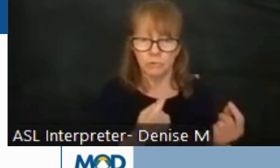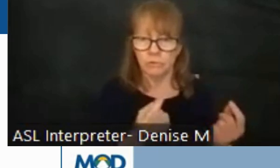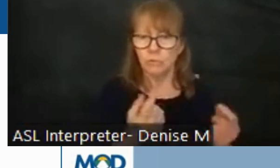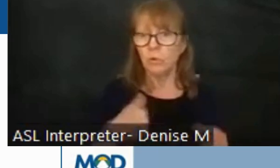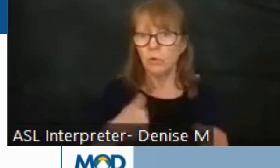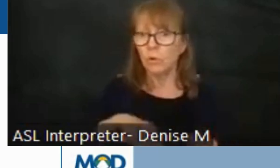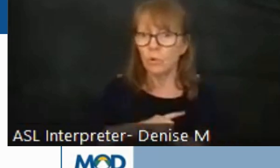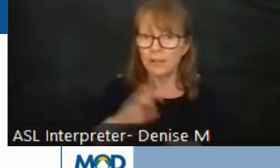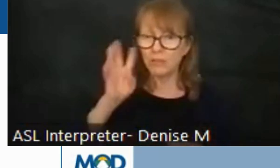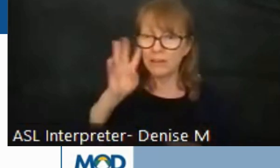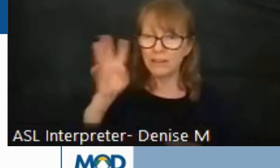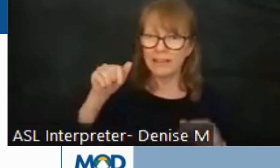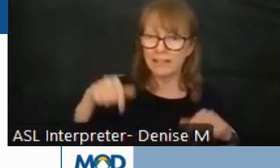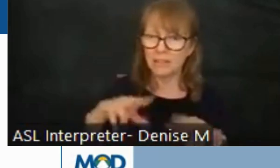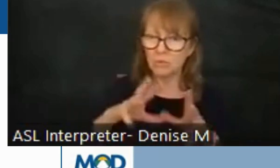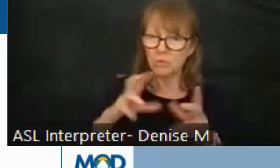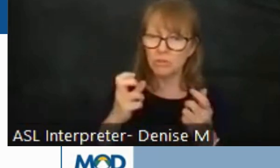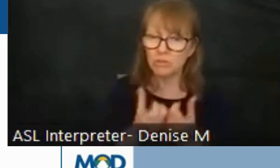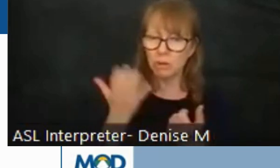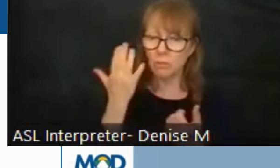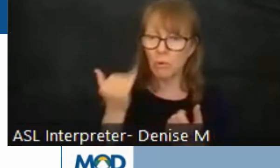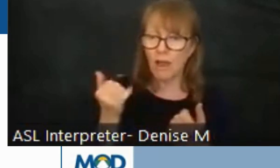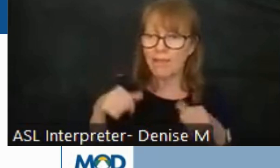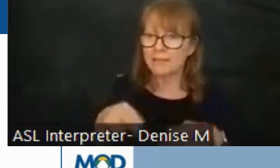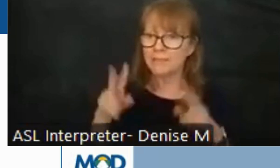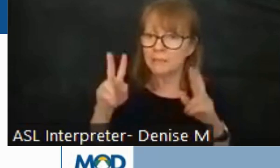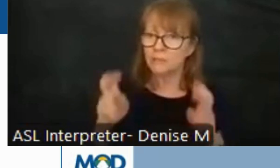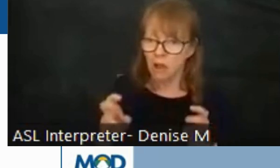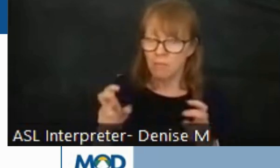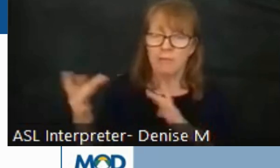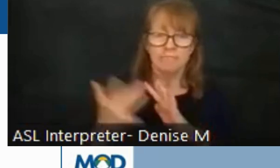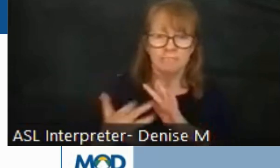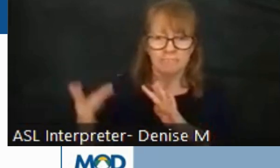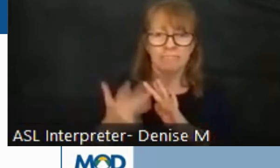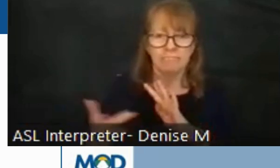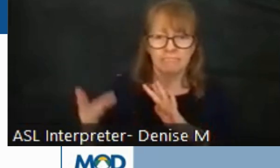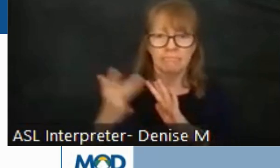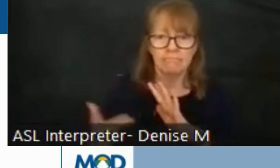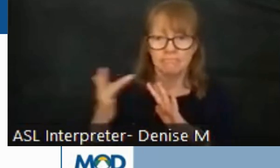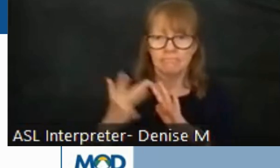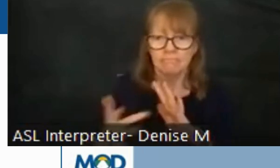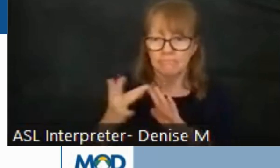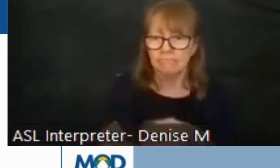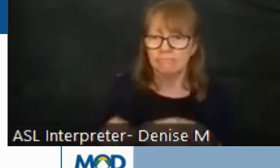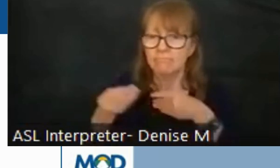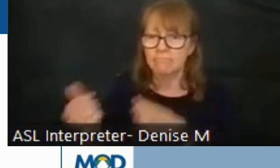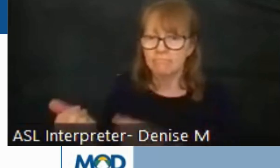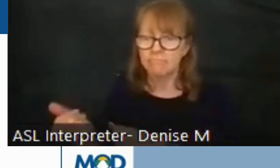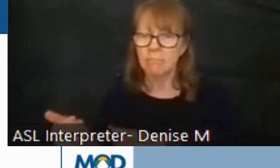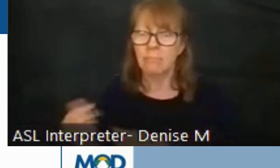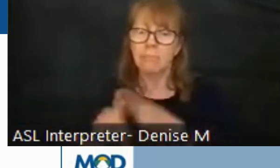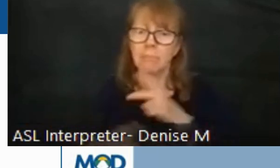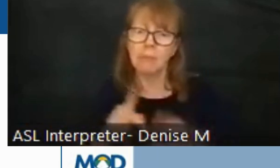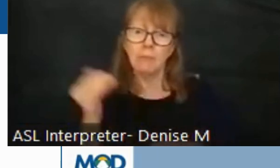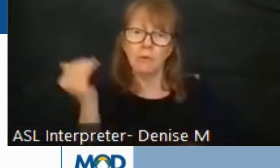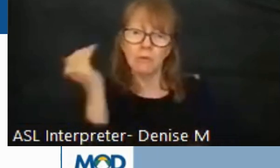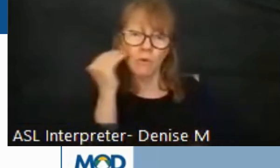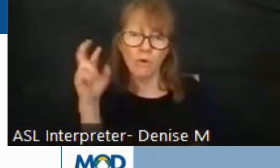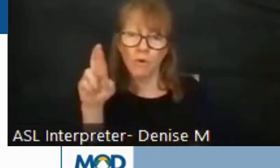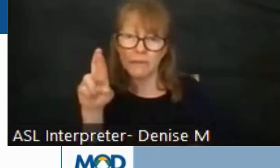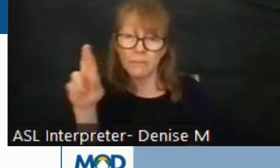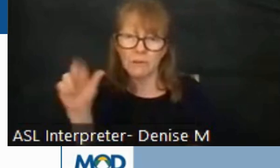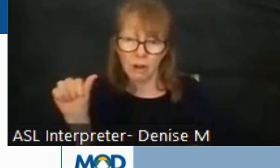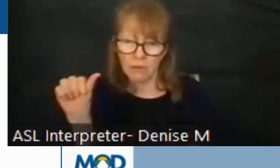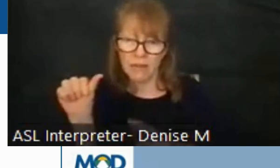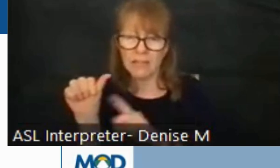time speaking to people about this topic. And while we find that people seem to know the term reasonable accommodation, and they know it's something